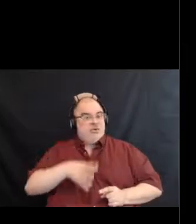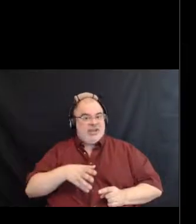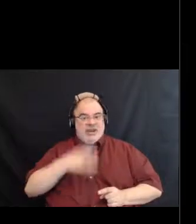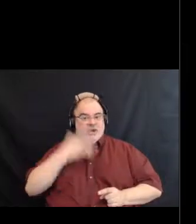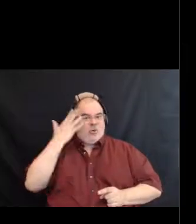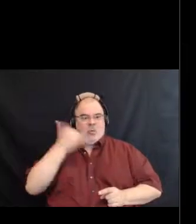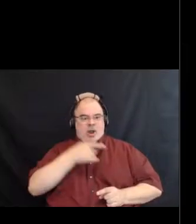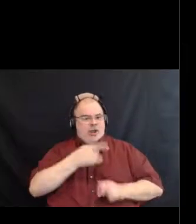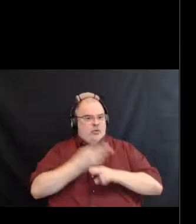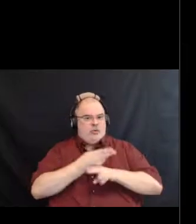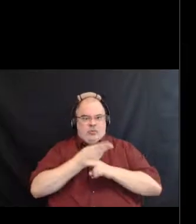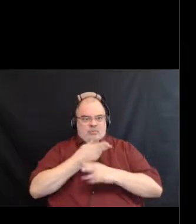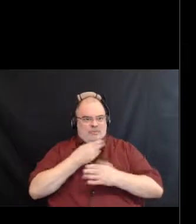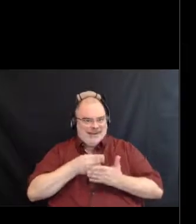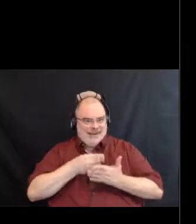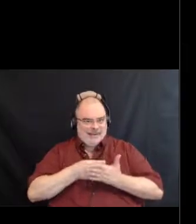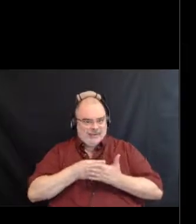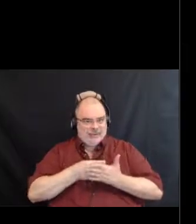SSI.